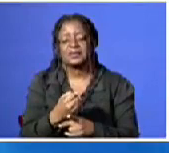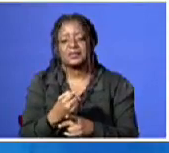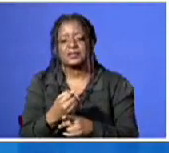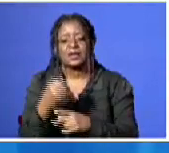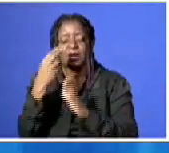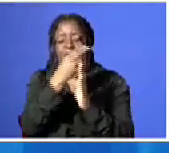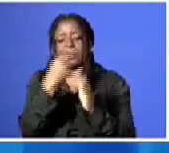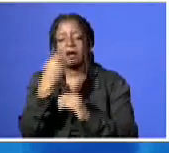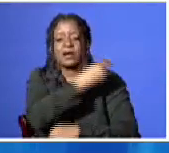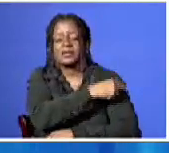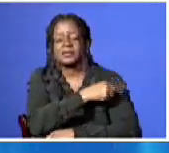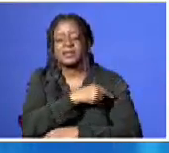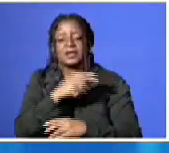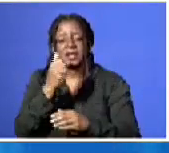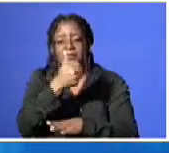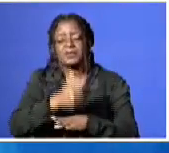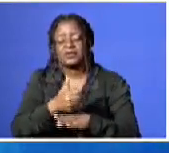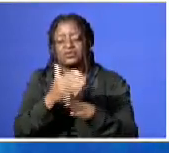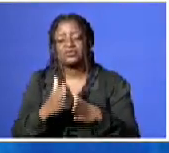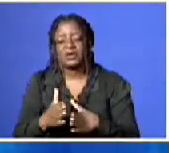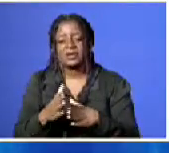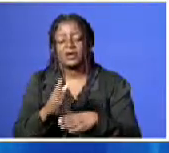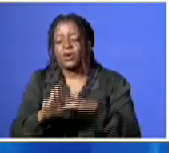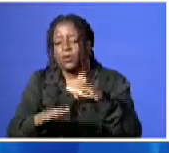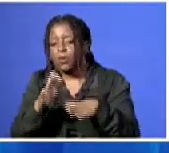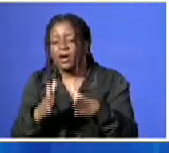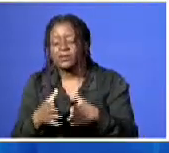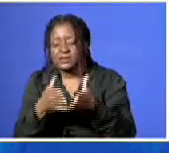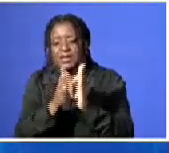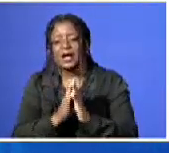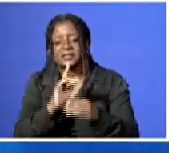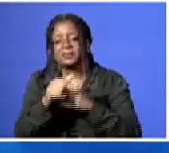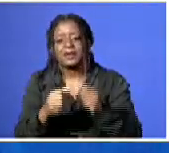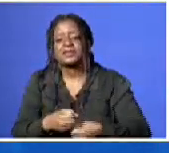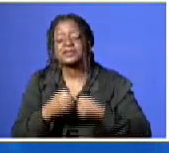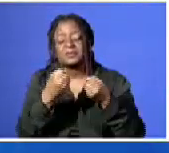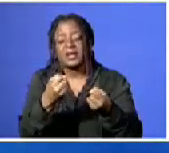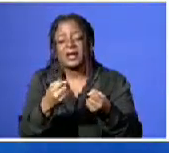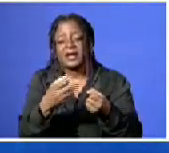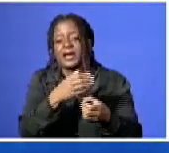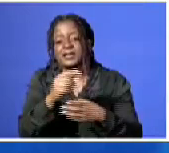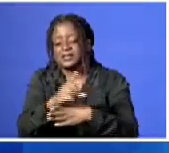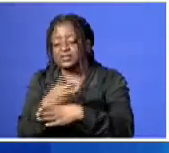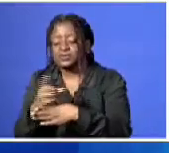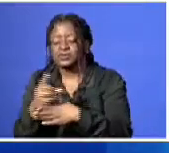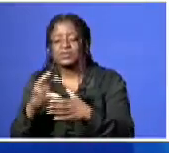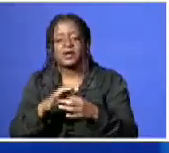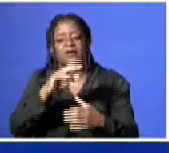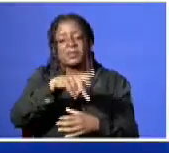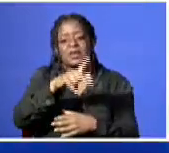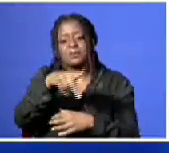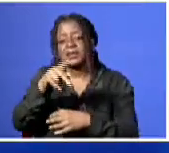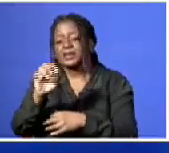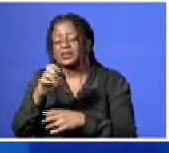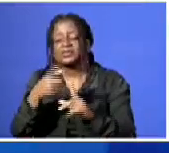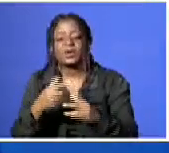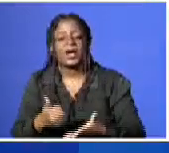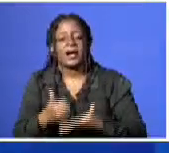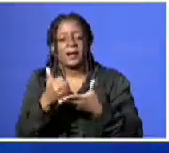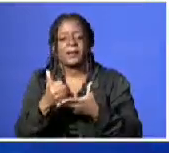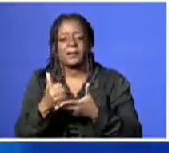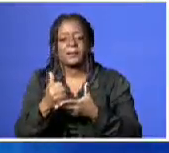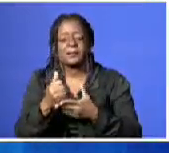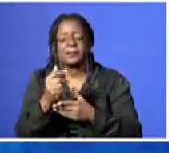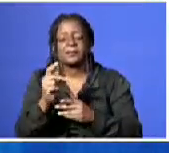Mary Walker was asked about the supply and distribution of personal protective equipment to health personnel who have criticized